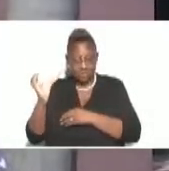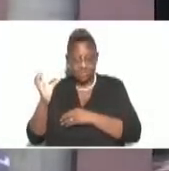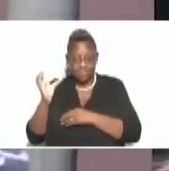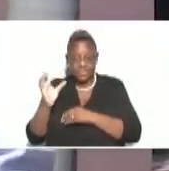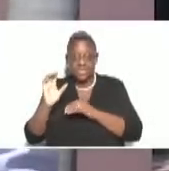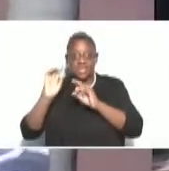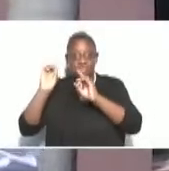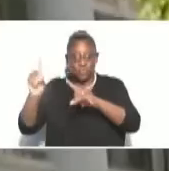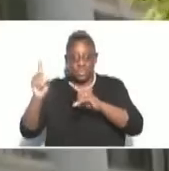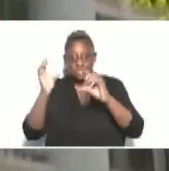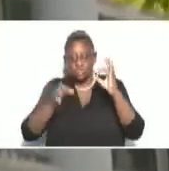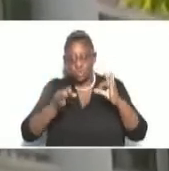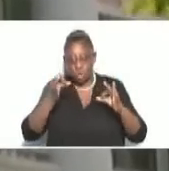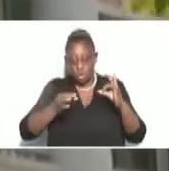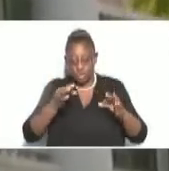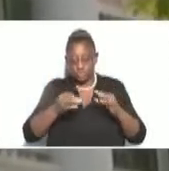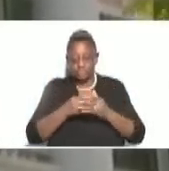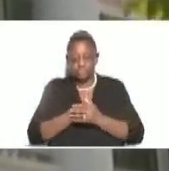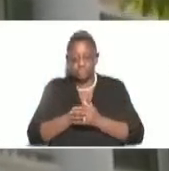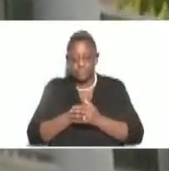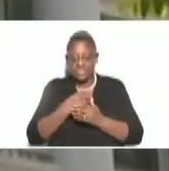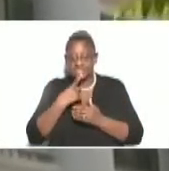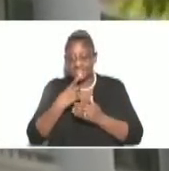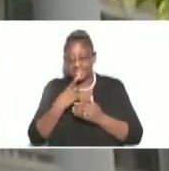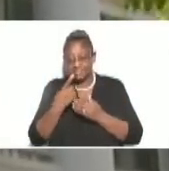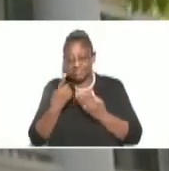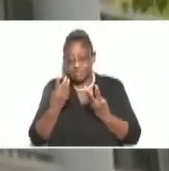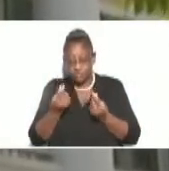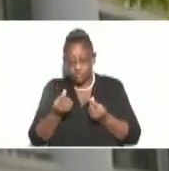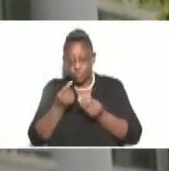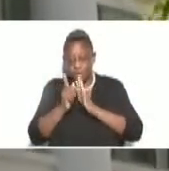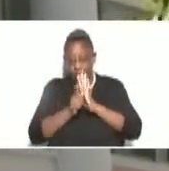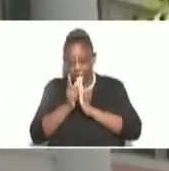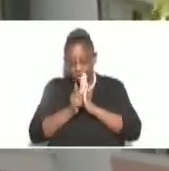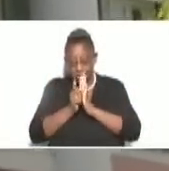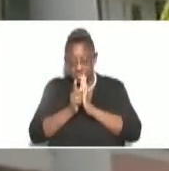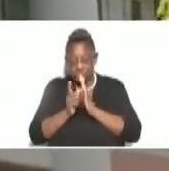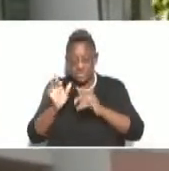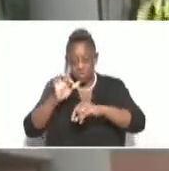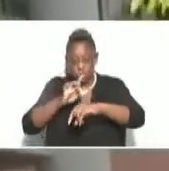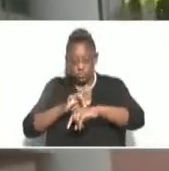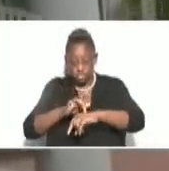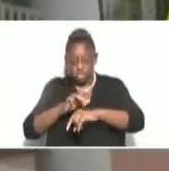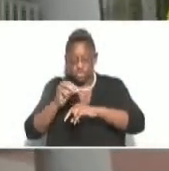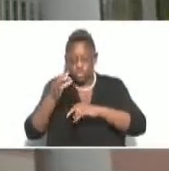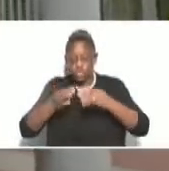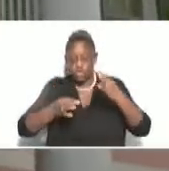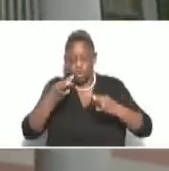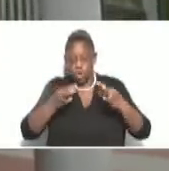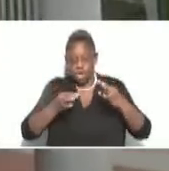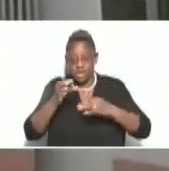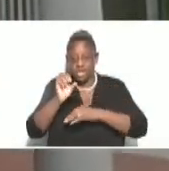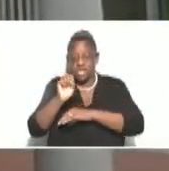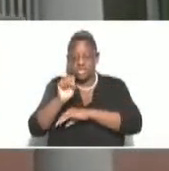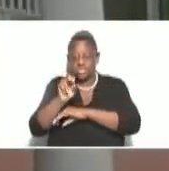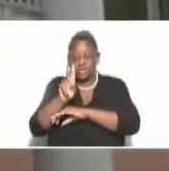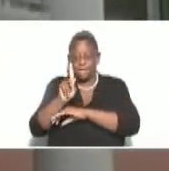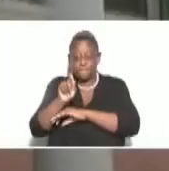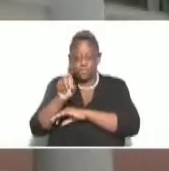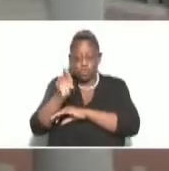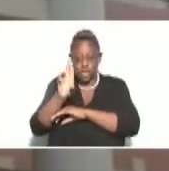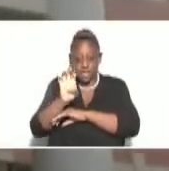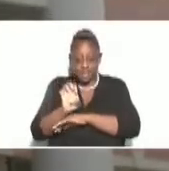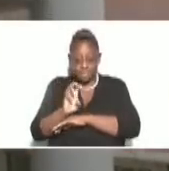to the Supreme Court. It took some time, in fact several hours after arriving at the Supreme Court, before that emergency bail hearing